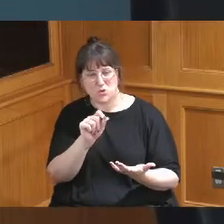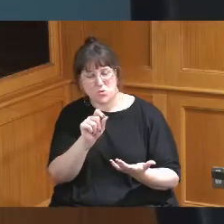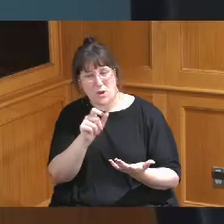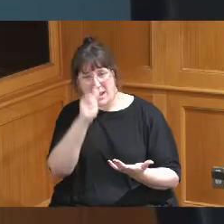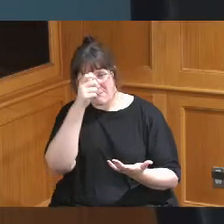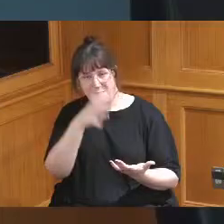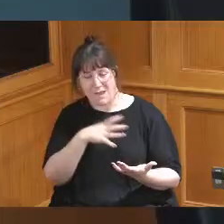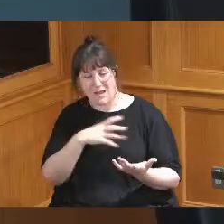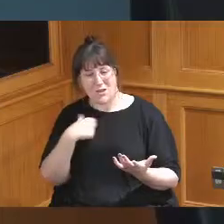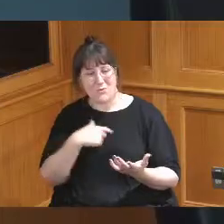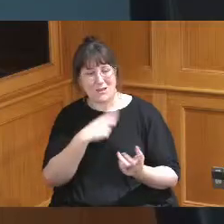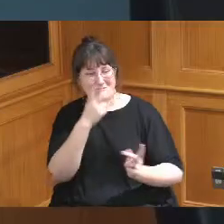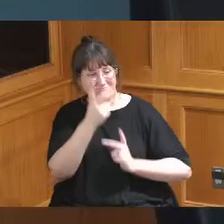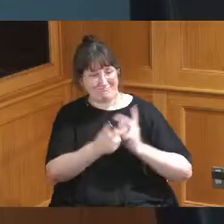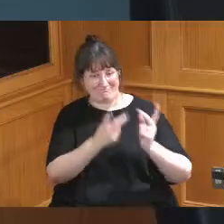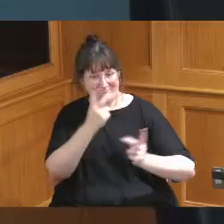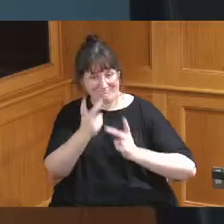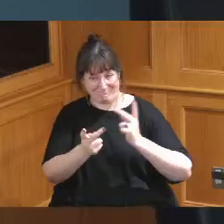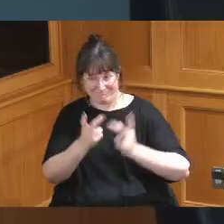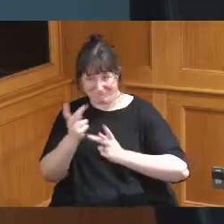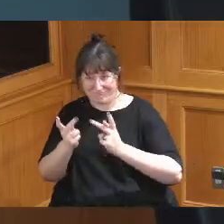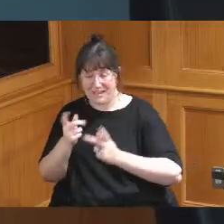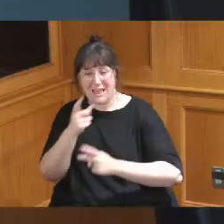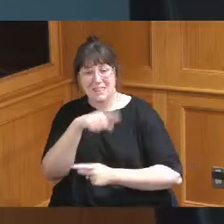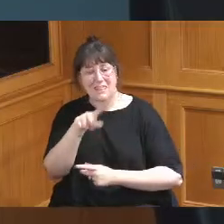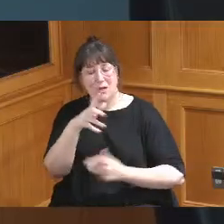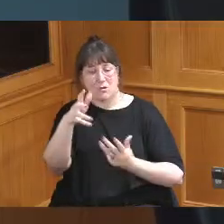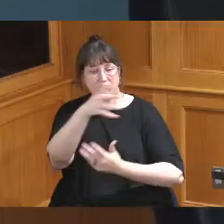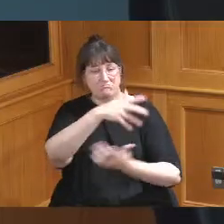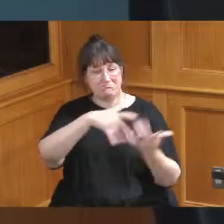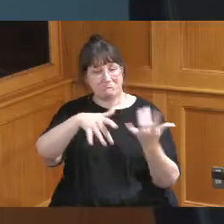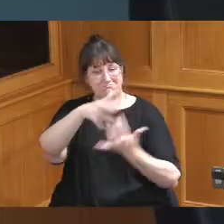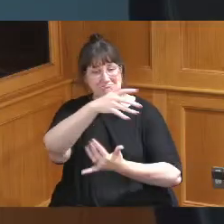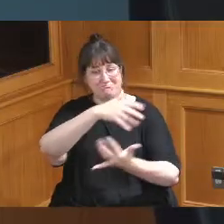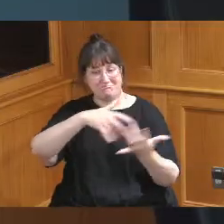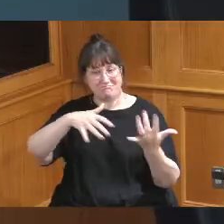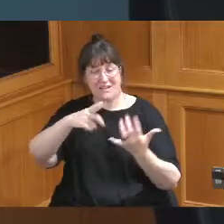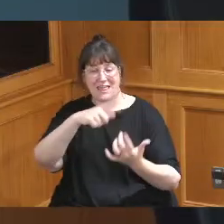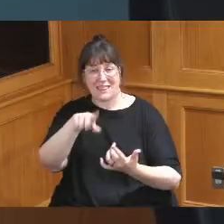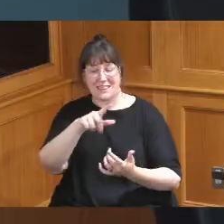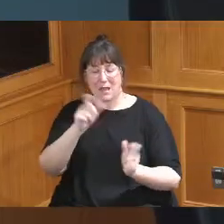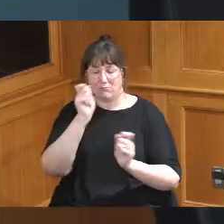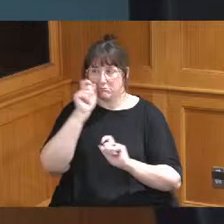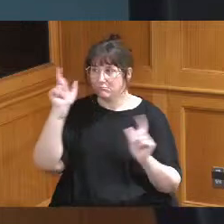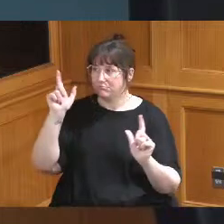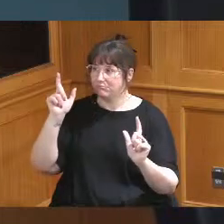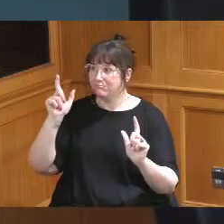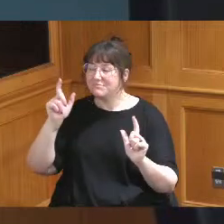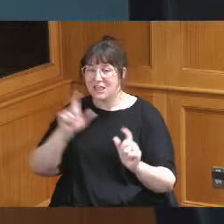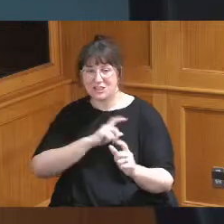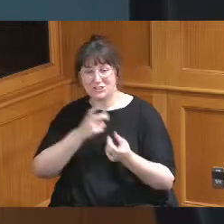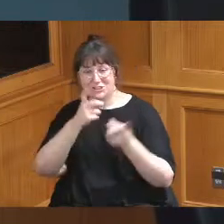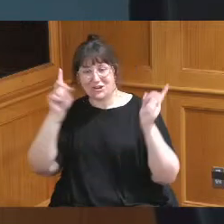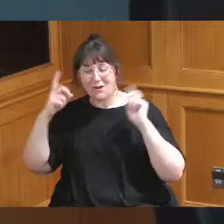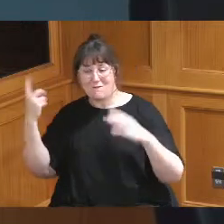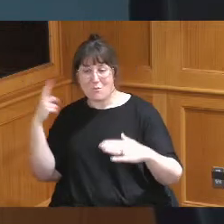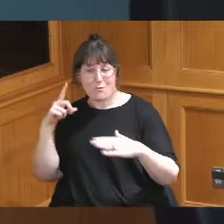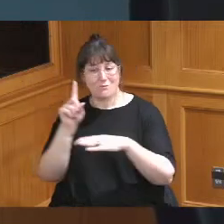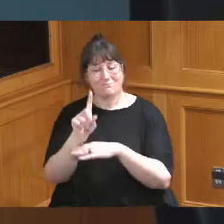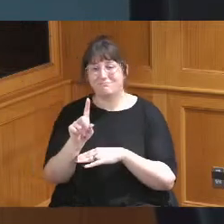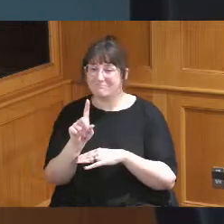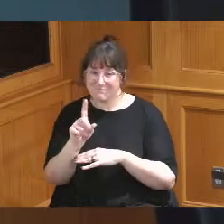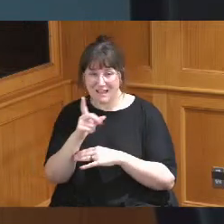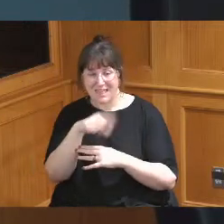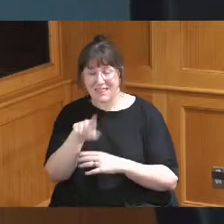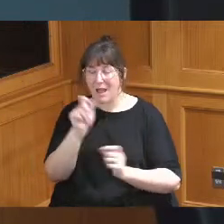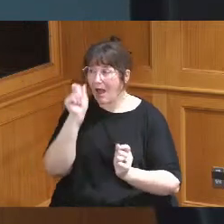that we visited. They were interacting with one another. They were surprised to see us. The sheriff walked in, and everybody was excited